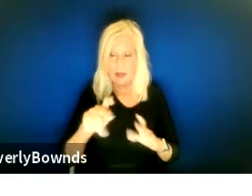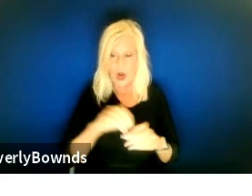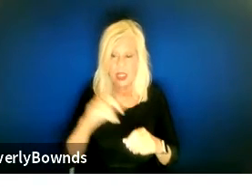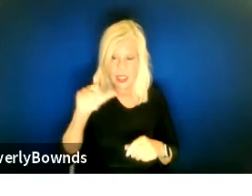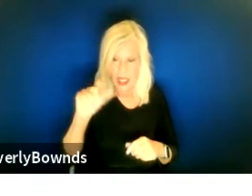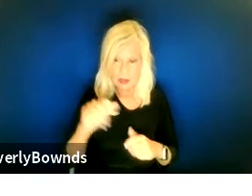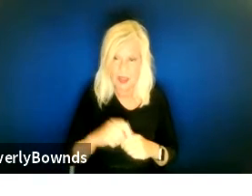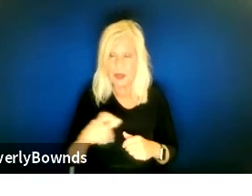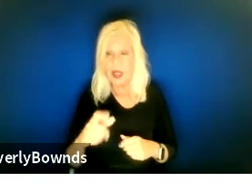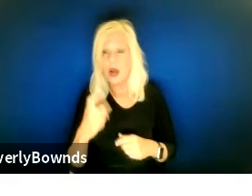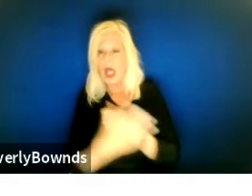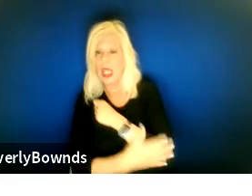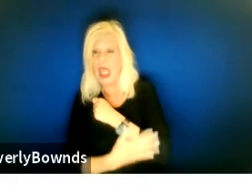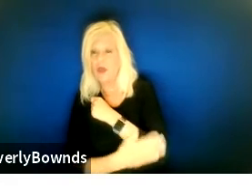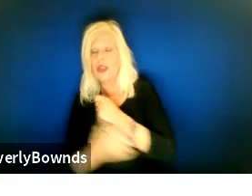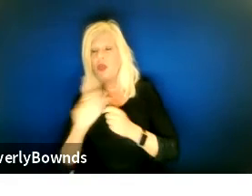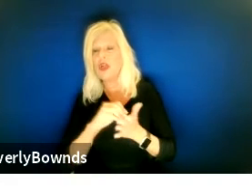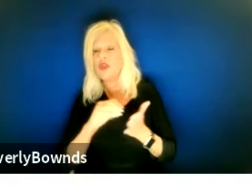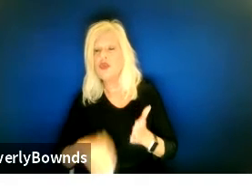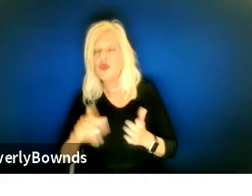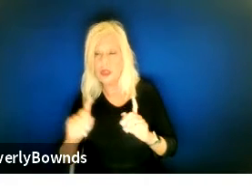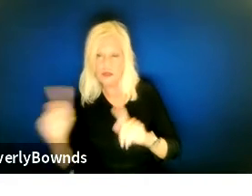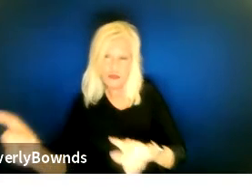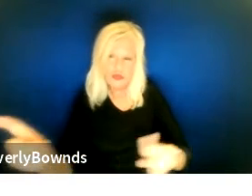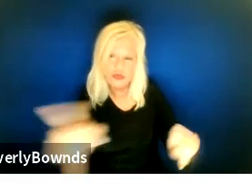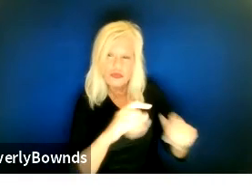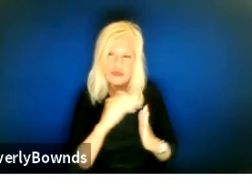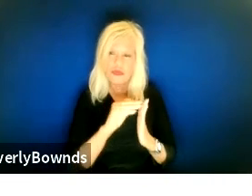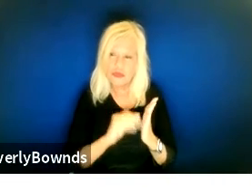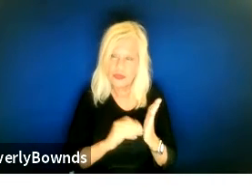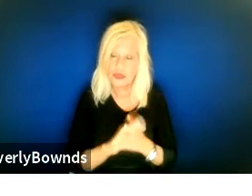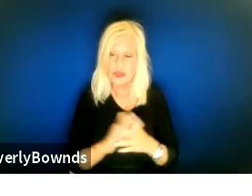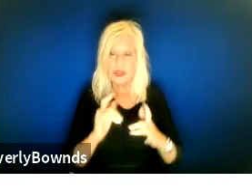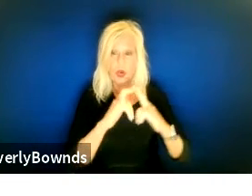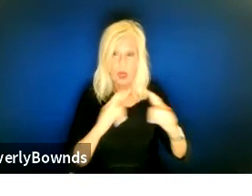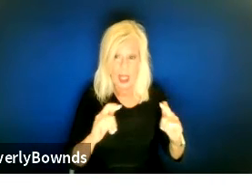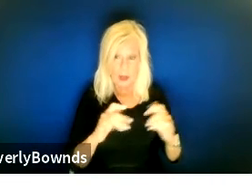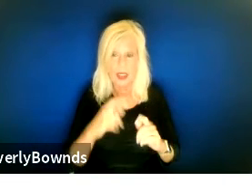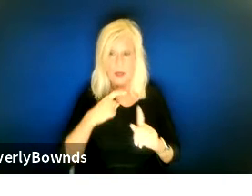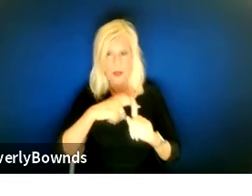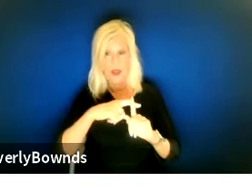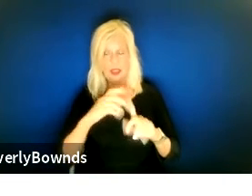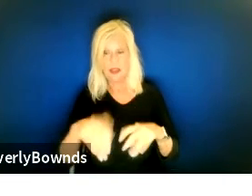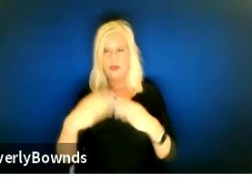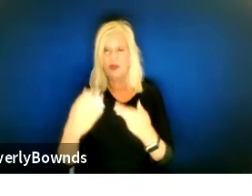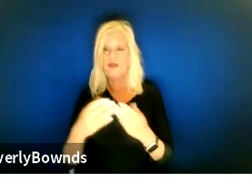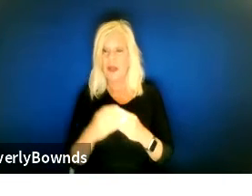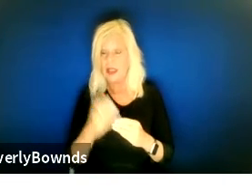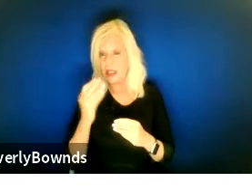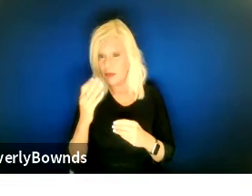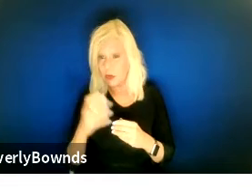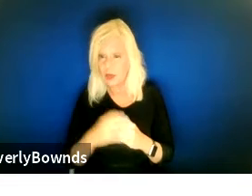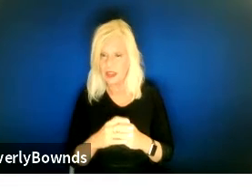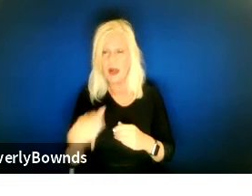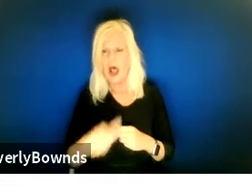one of the counties that the students collected data for. So along with the camping, this also provides details about like what